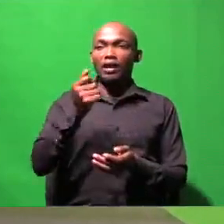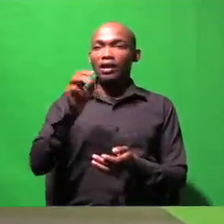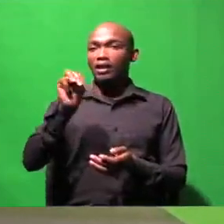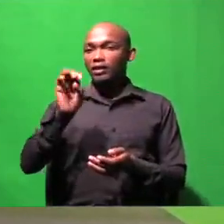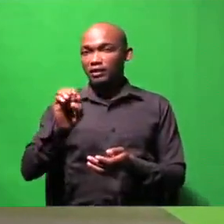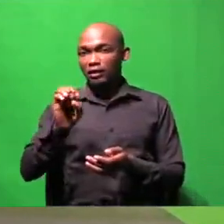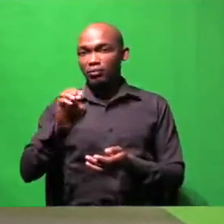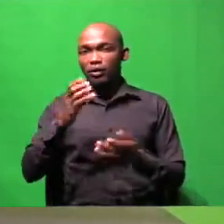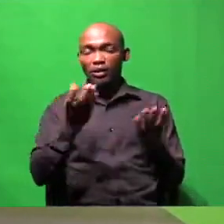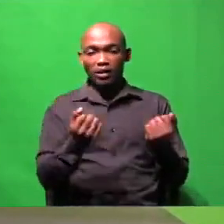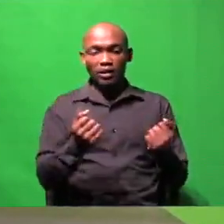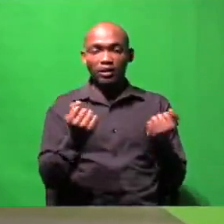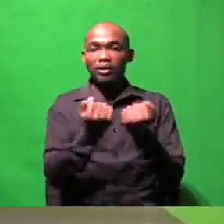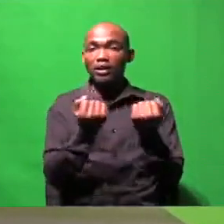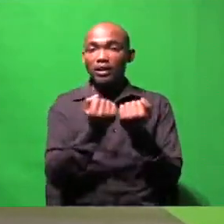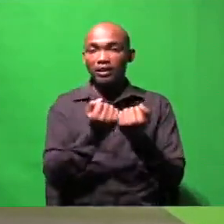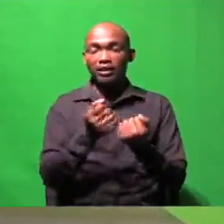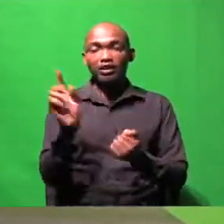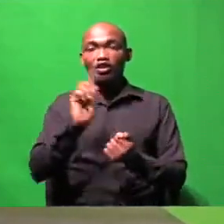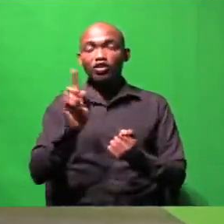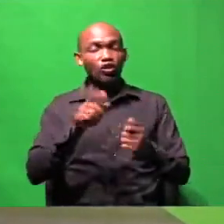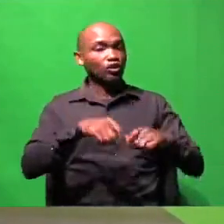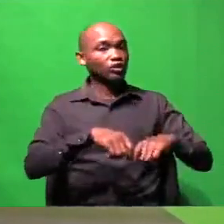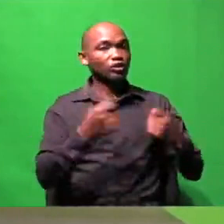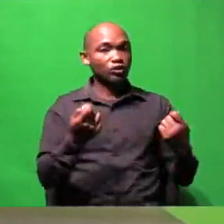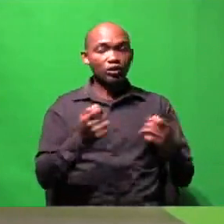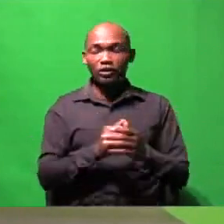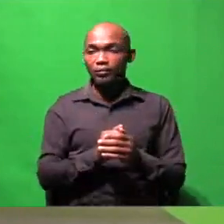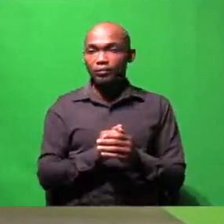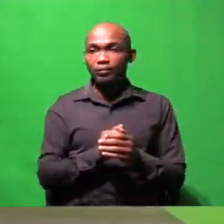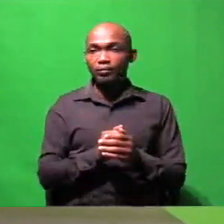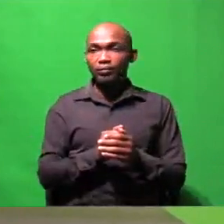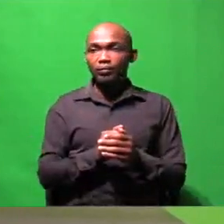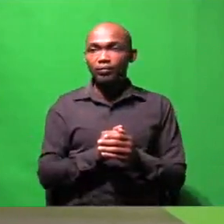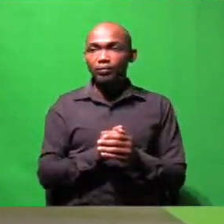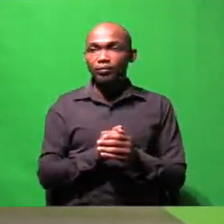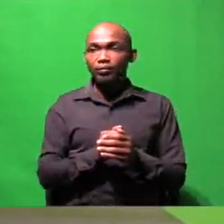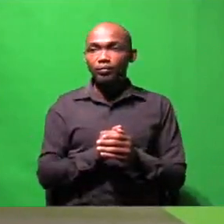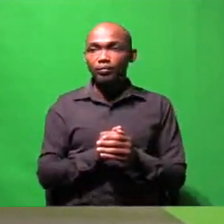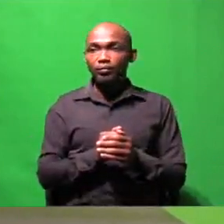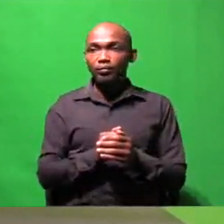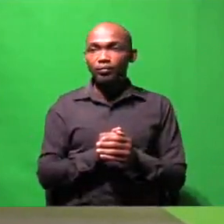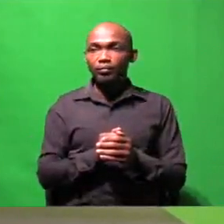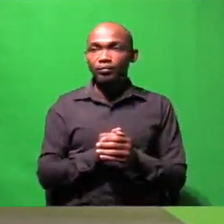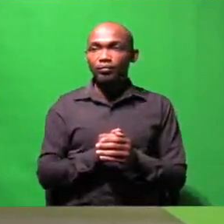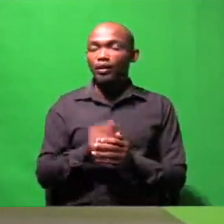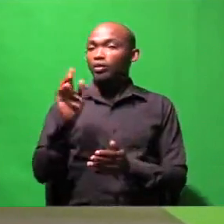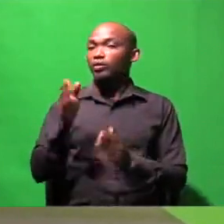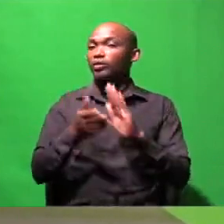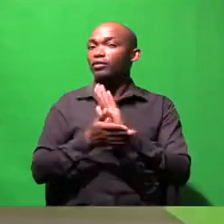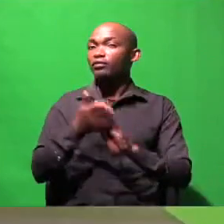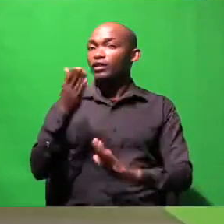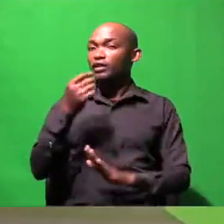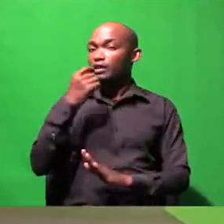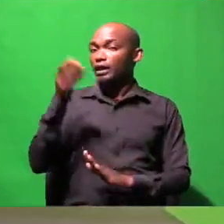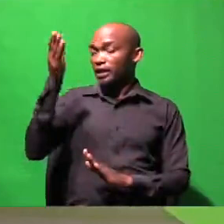neither be created nor destroyed in a chemical reaction. So, according to the first postulate,